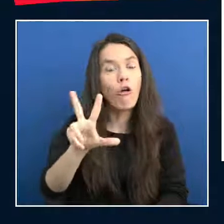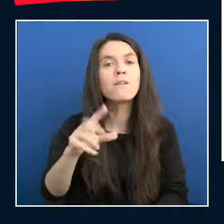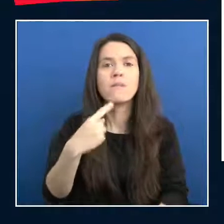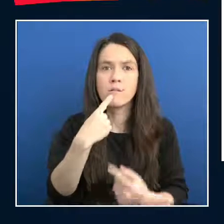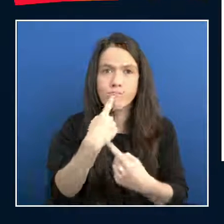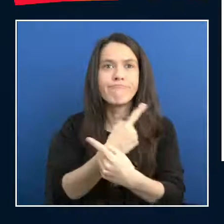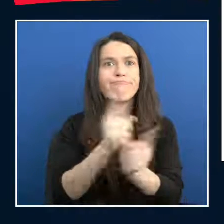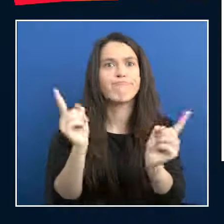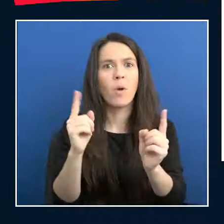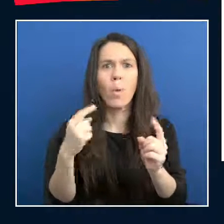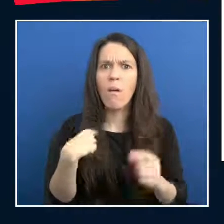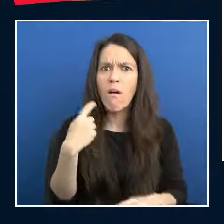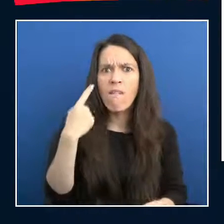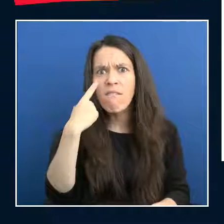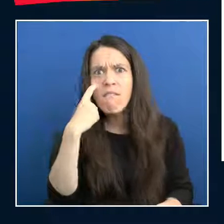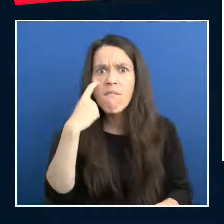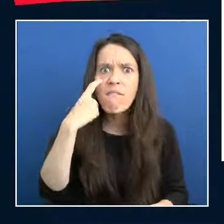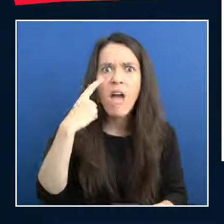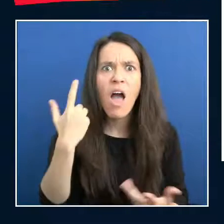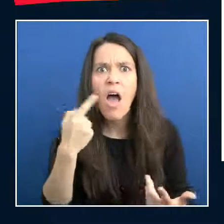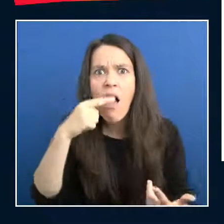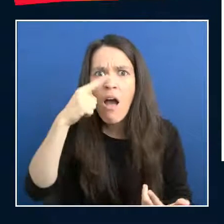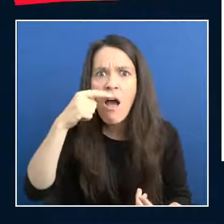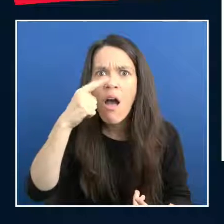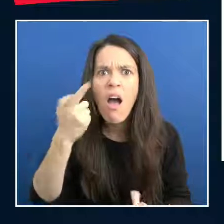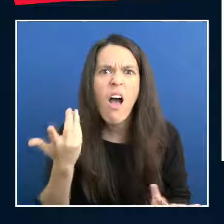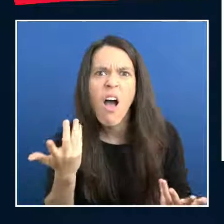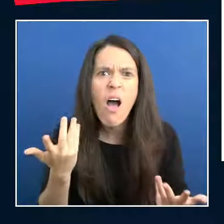very curious what that is and if that would